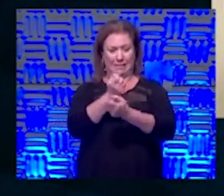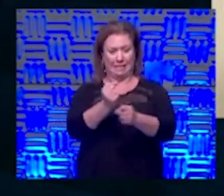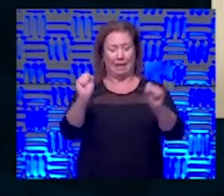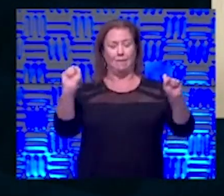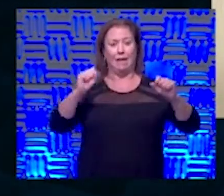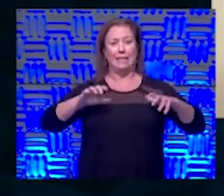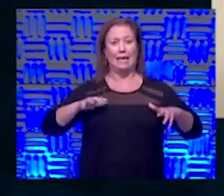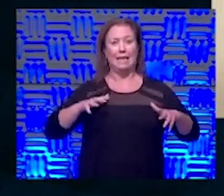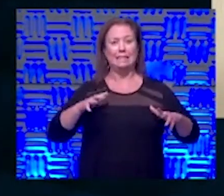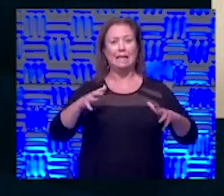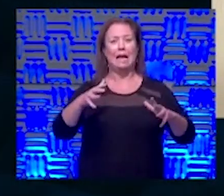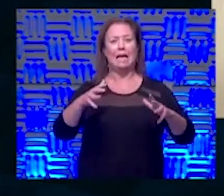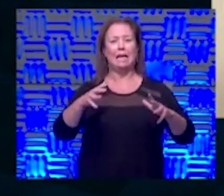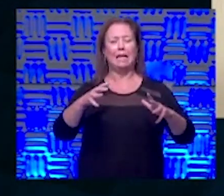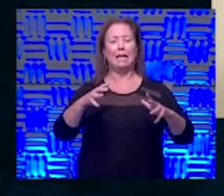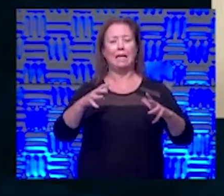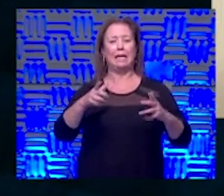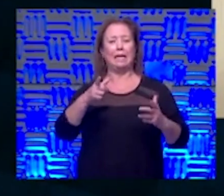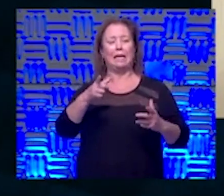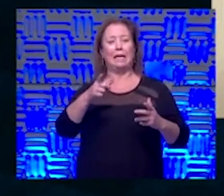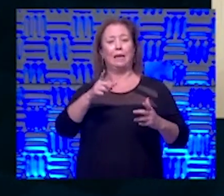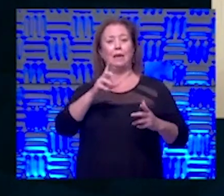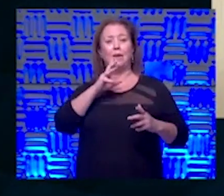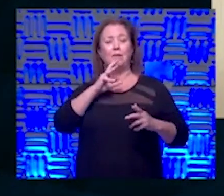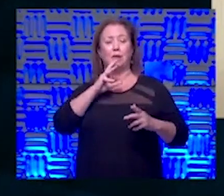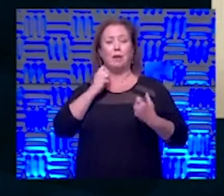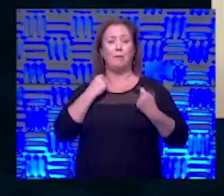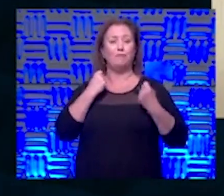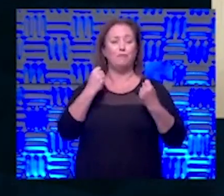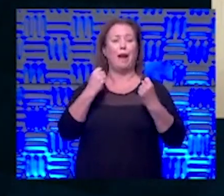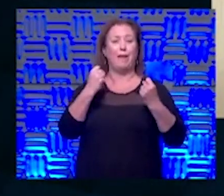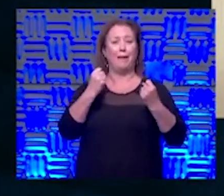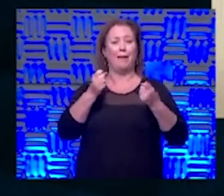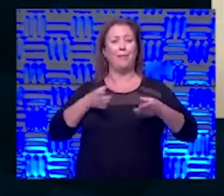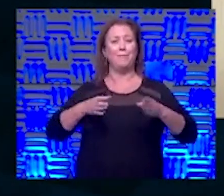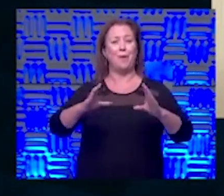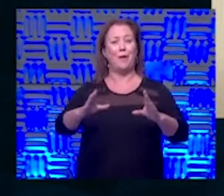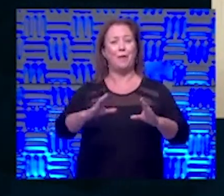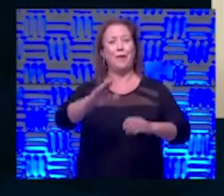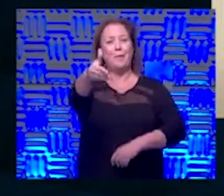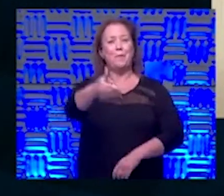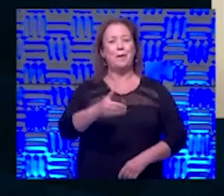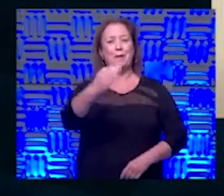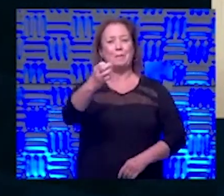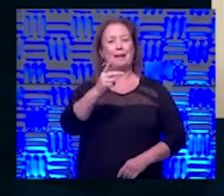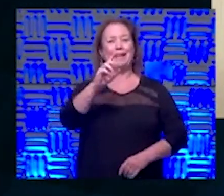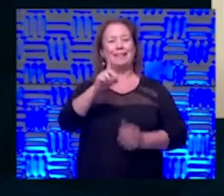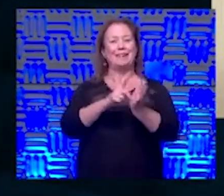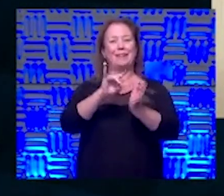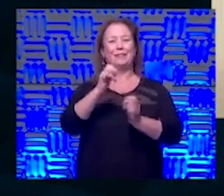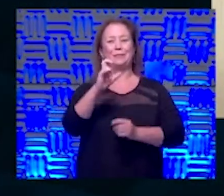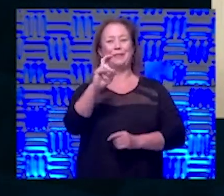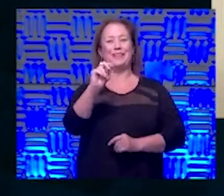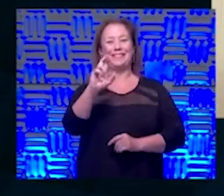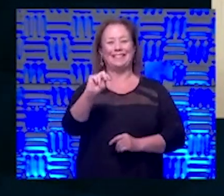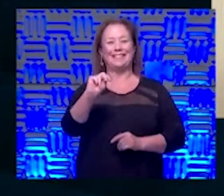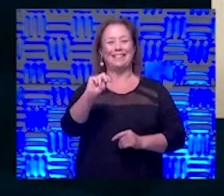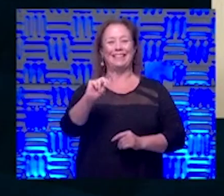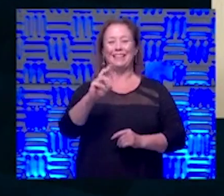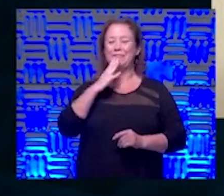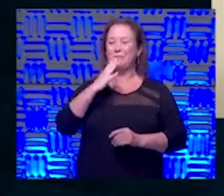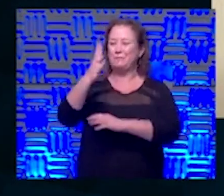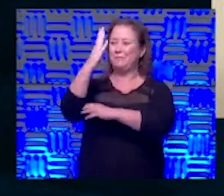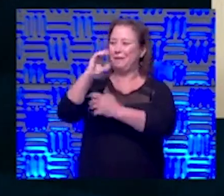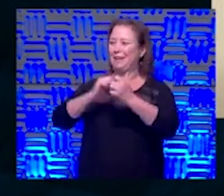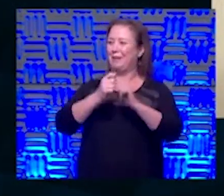anxiety over that and hitting the road during a pandemic. Dr. Johnson, welcome. Good morning. How's everyone doing? We're good.